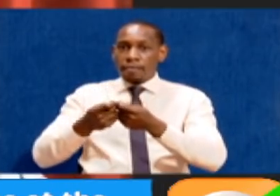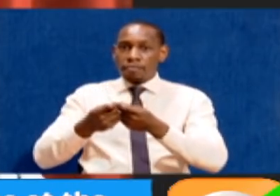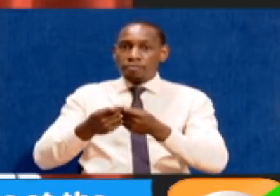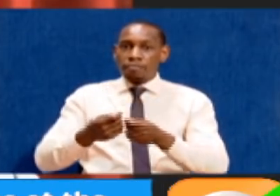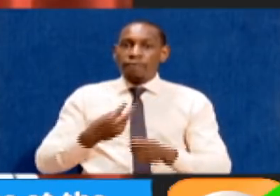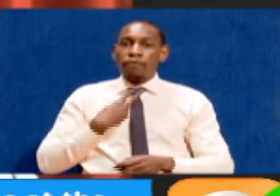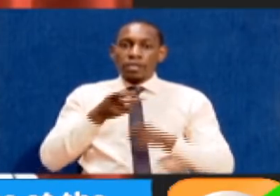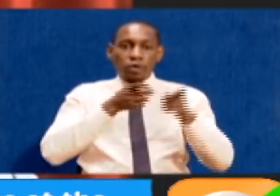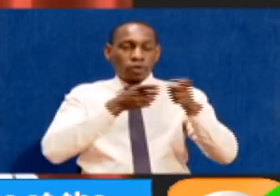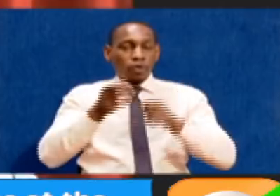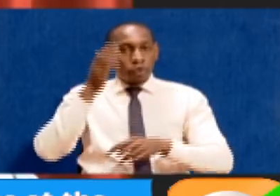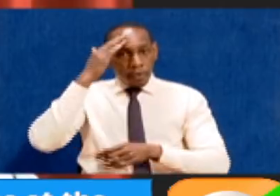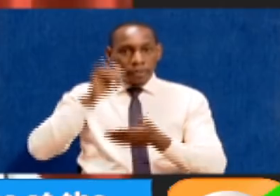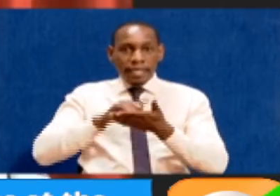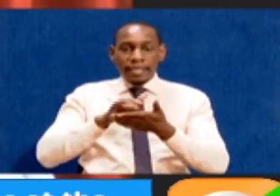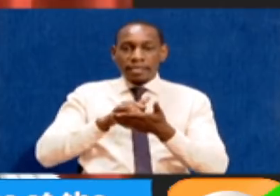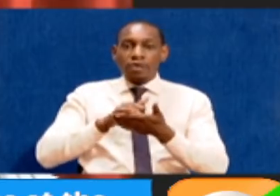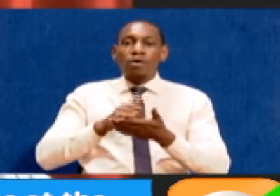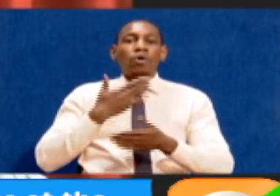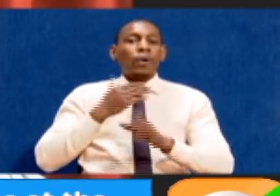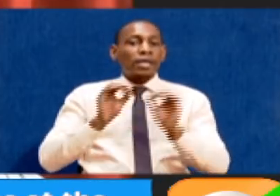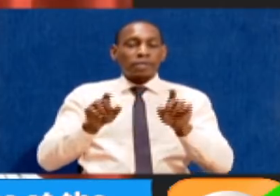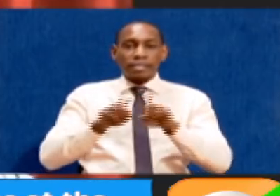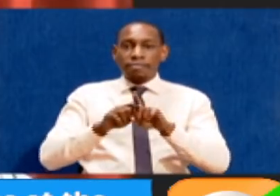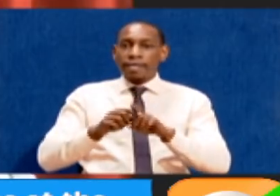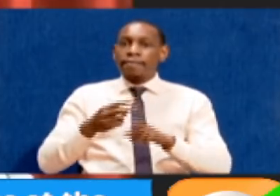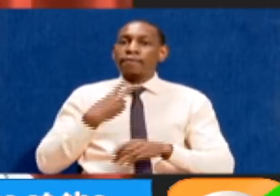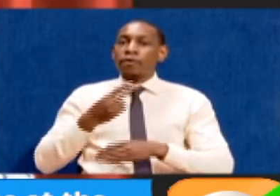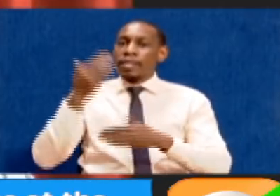know I don't want this, and